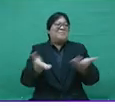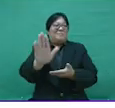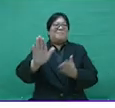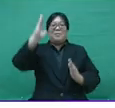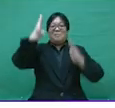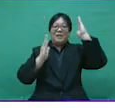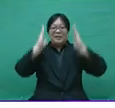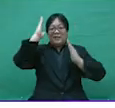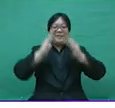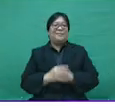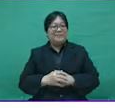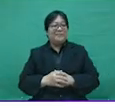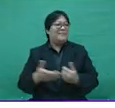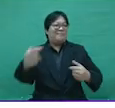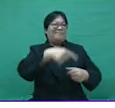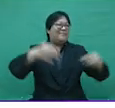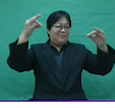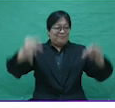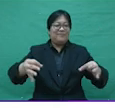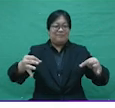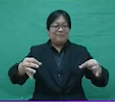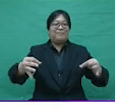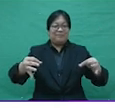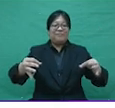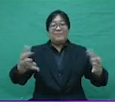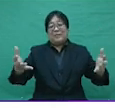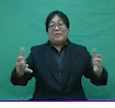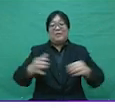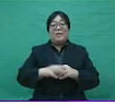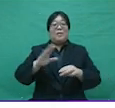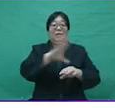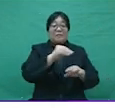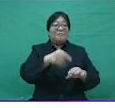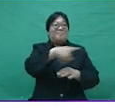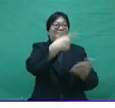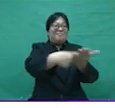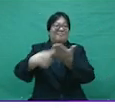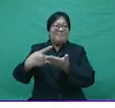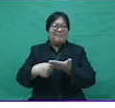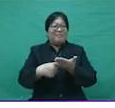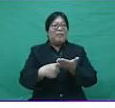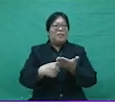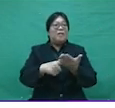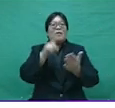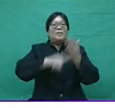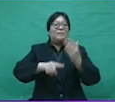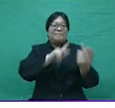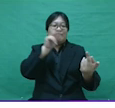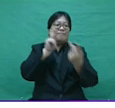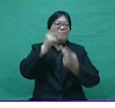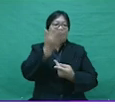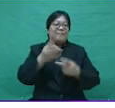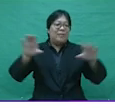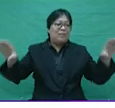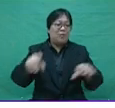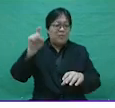in Malaysia to decide and before discuss the right things to